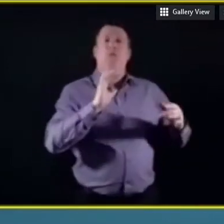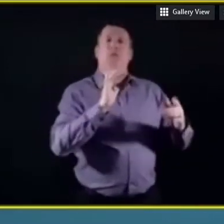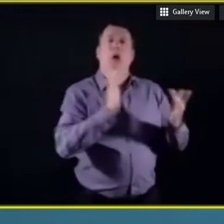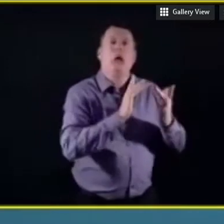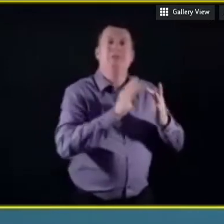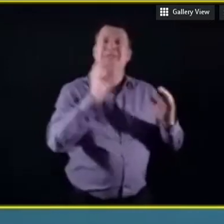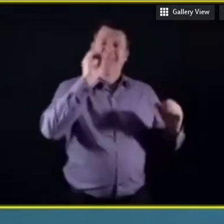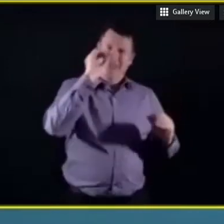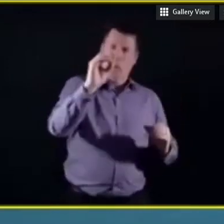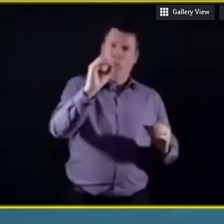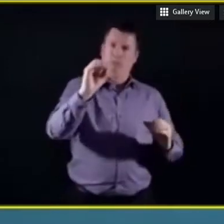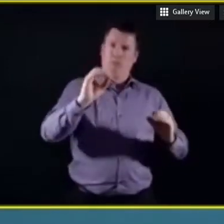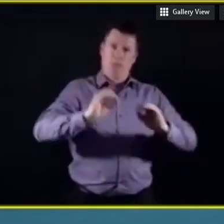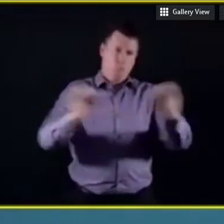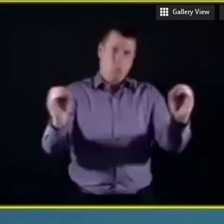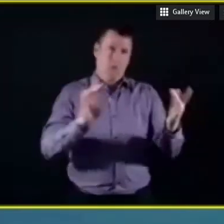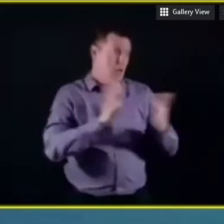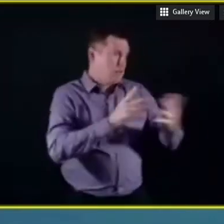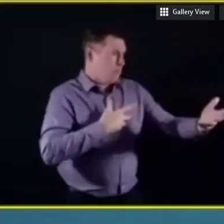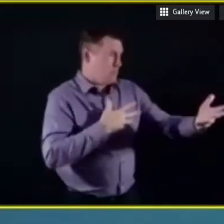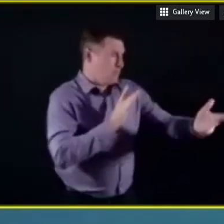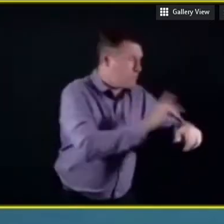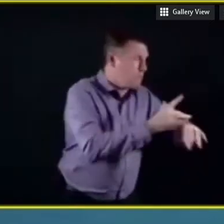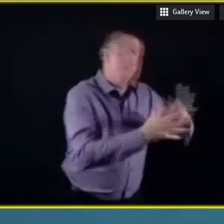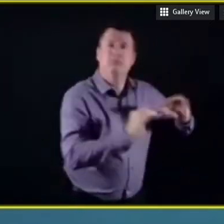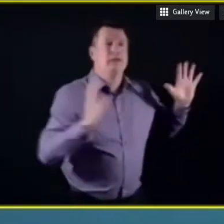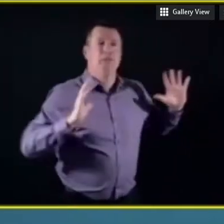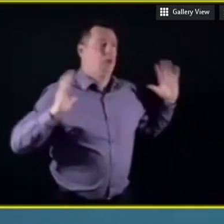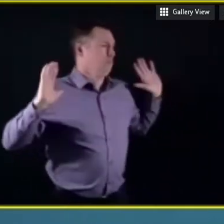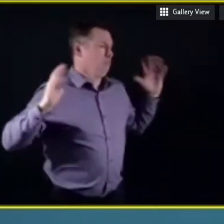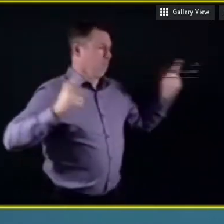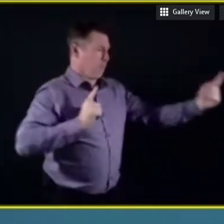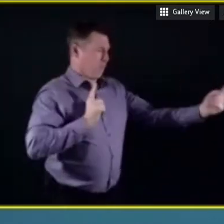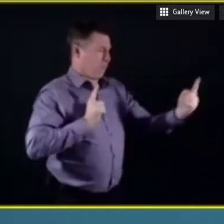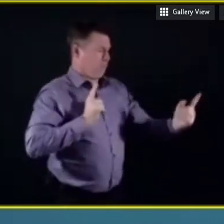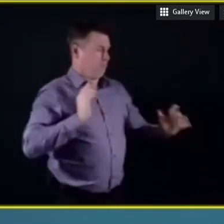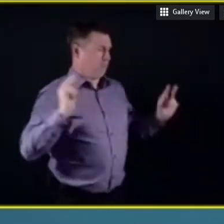Just the gowning procedures, there's enough PPE there.